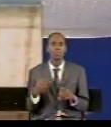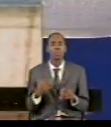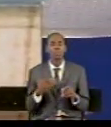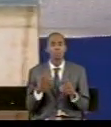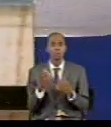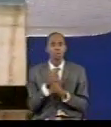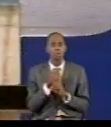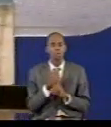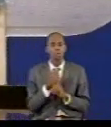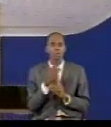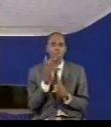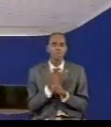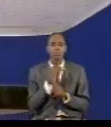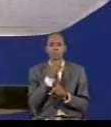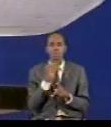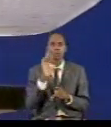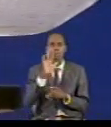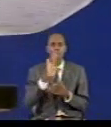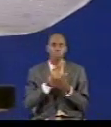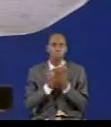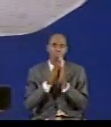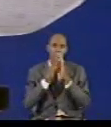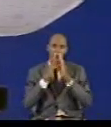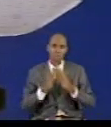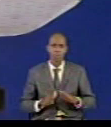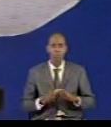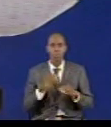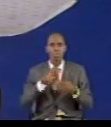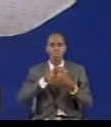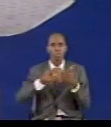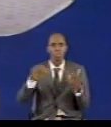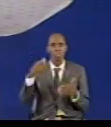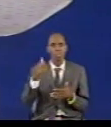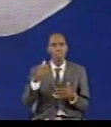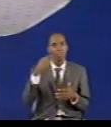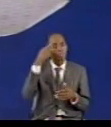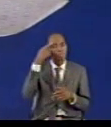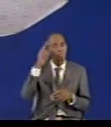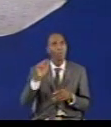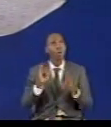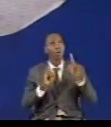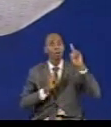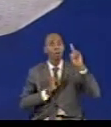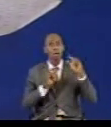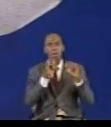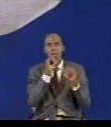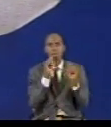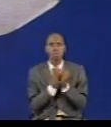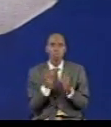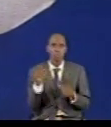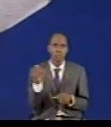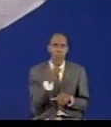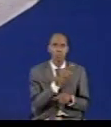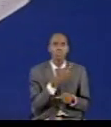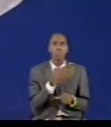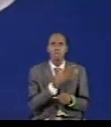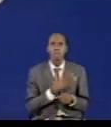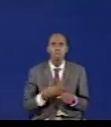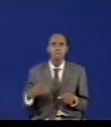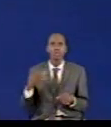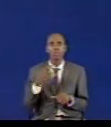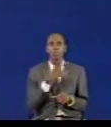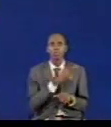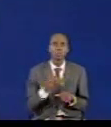peace. Verse 10. For I am with thee, and no man shall